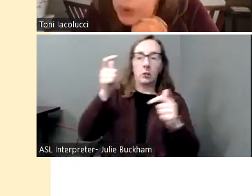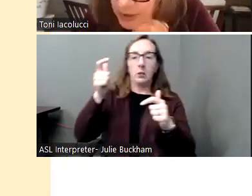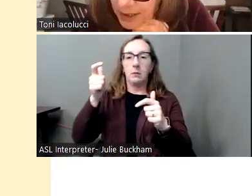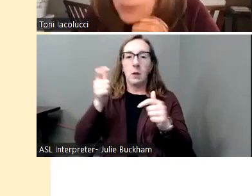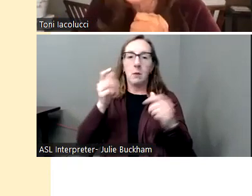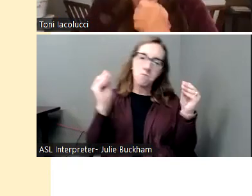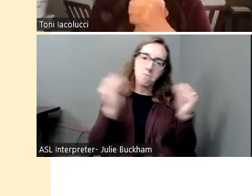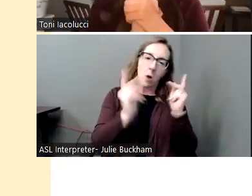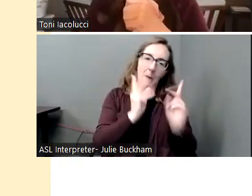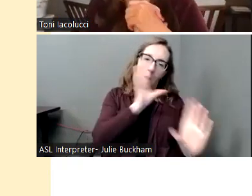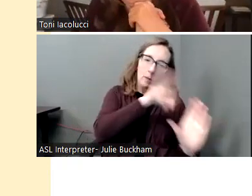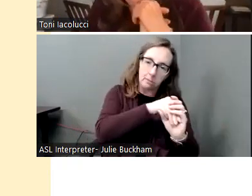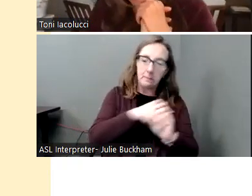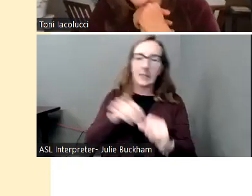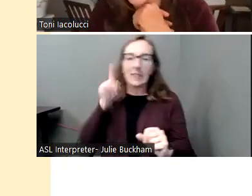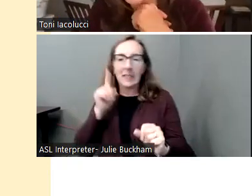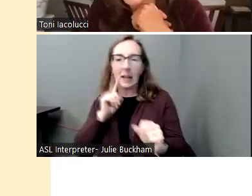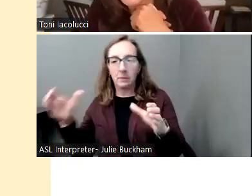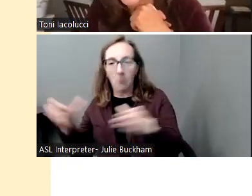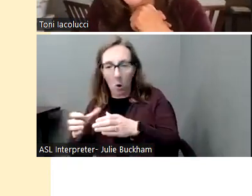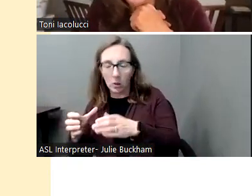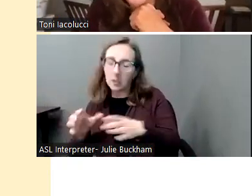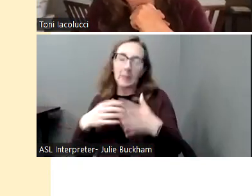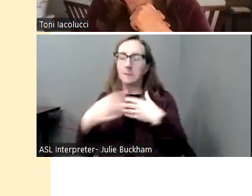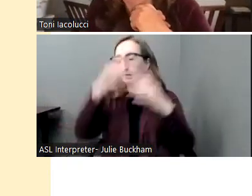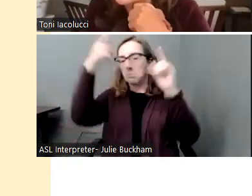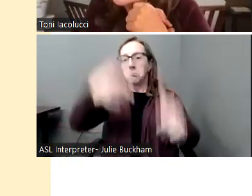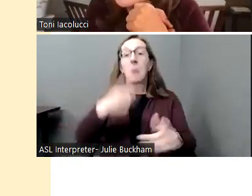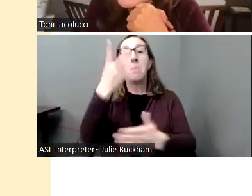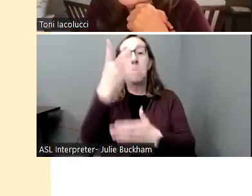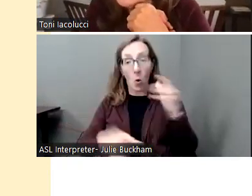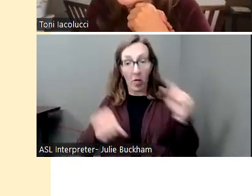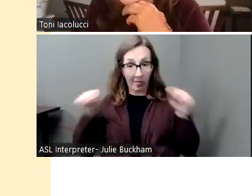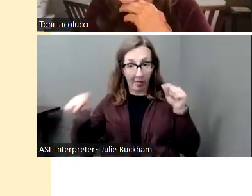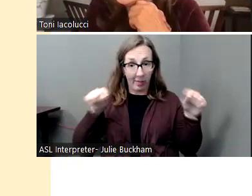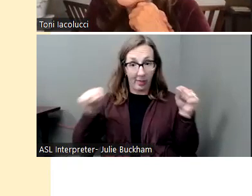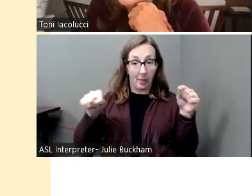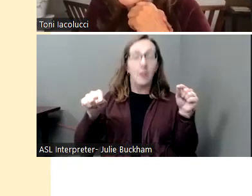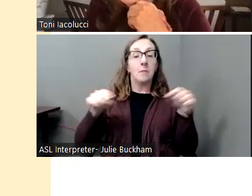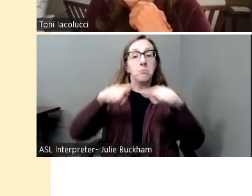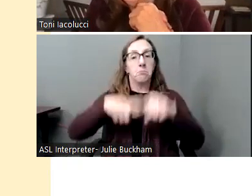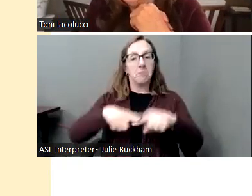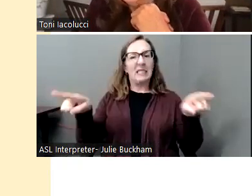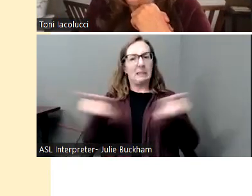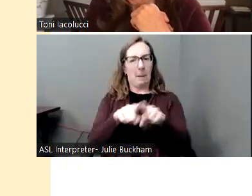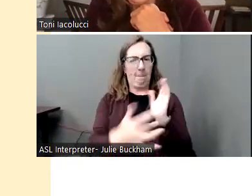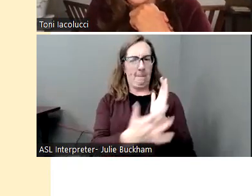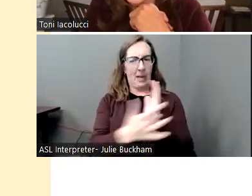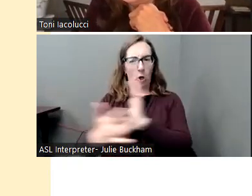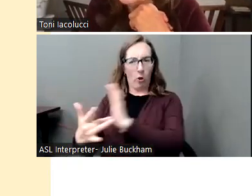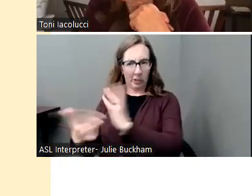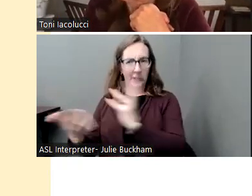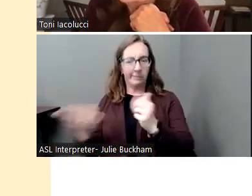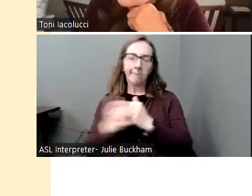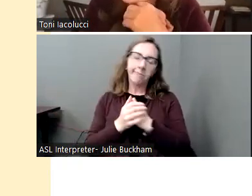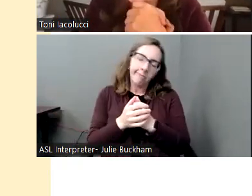both communities, hearing loss and the signing deaf community, now use a lot of the same technology, et cetera.